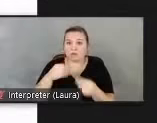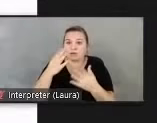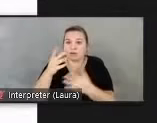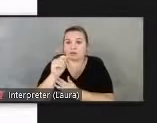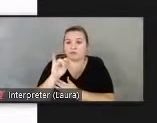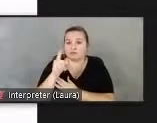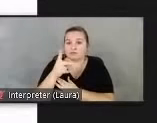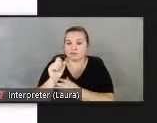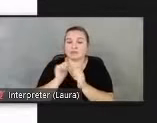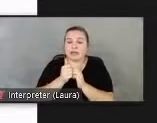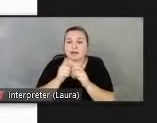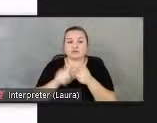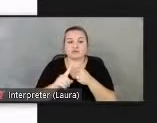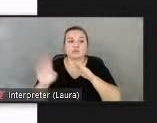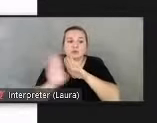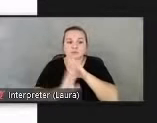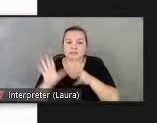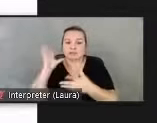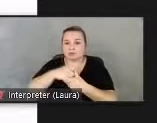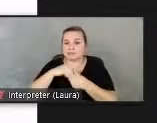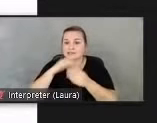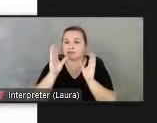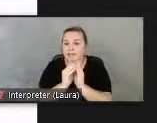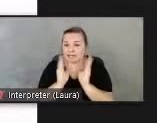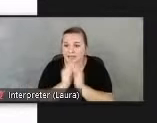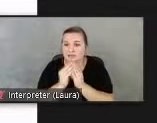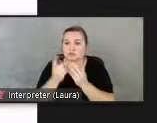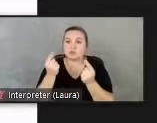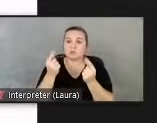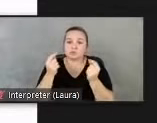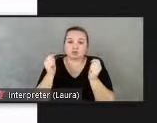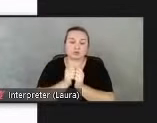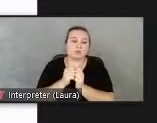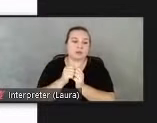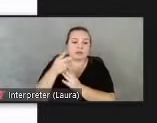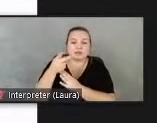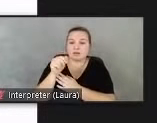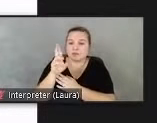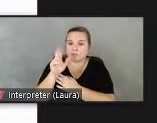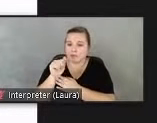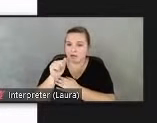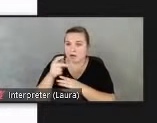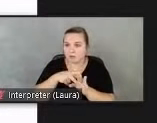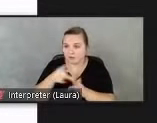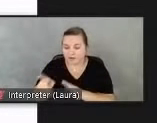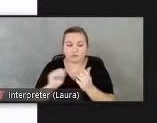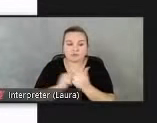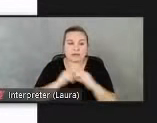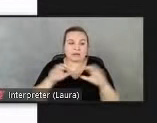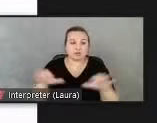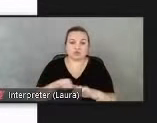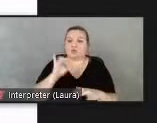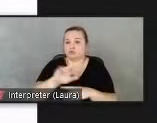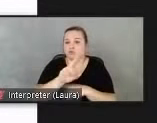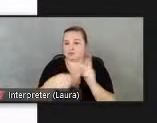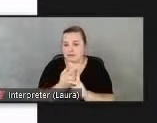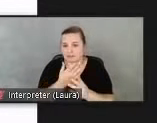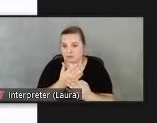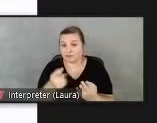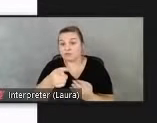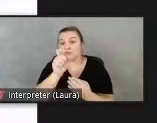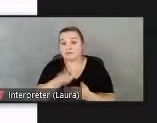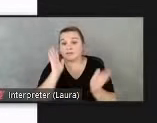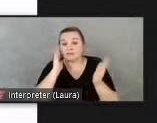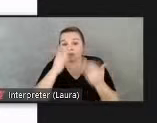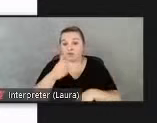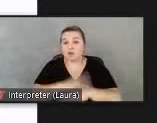just how to basically participate in meetings, what to do with training paraprofessionals, and how to do these kinds of things. But you need to focus on